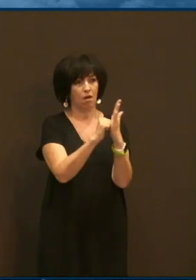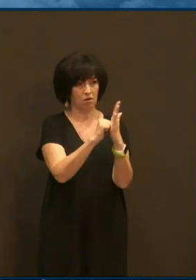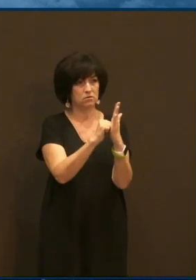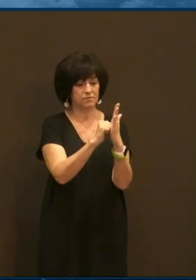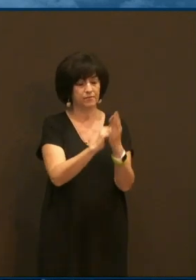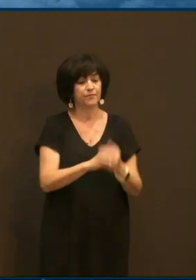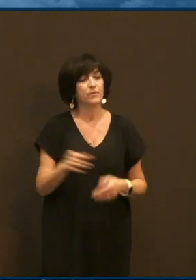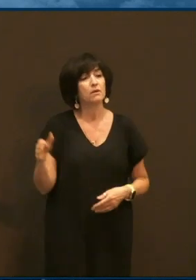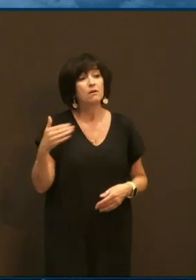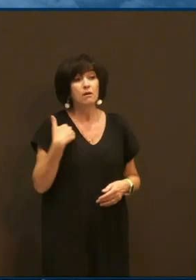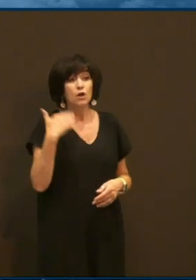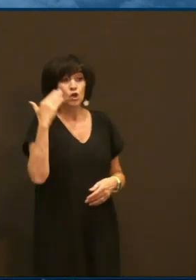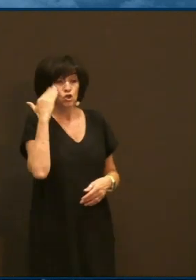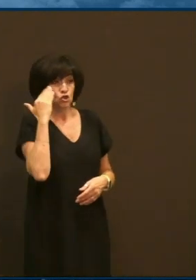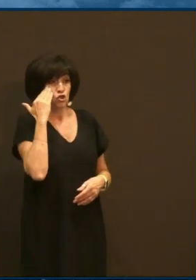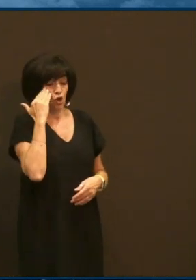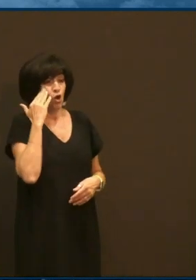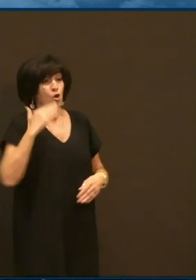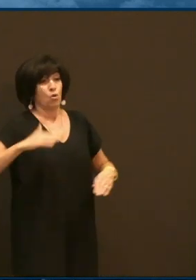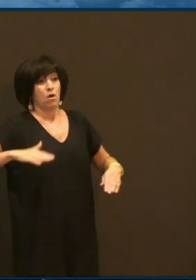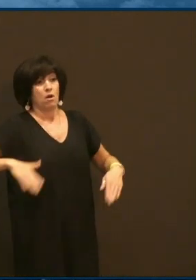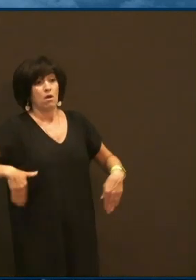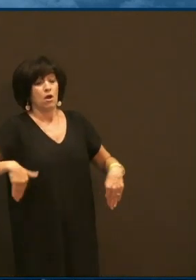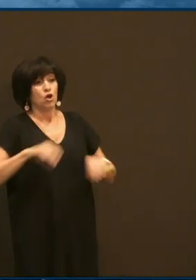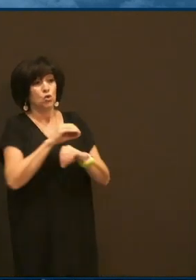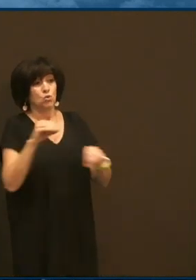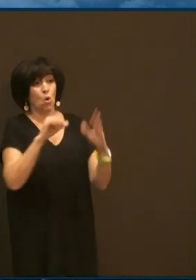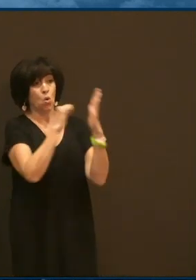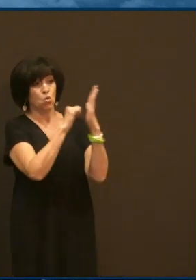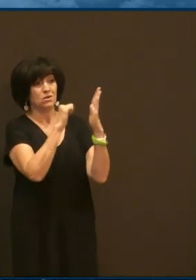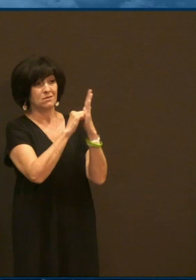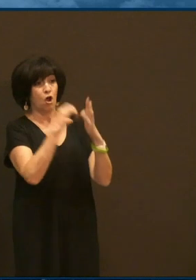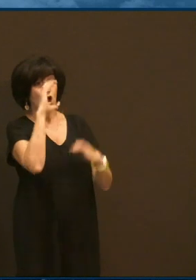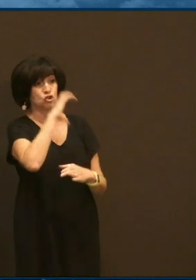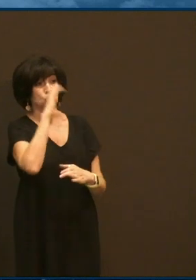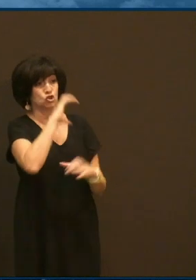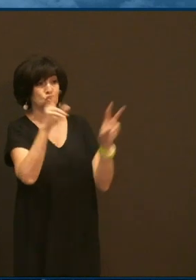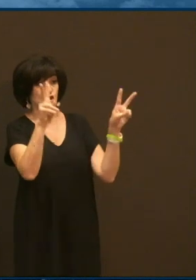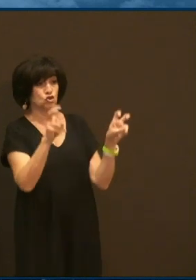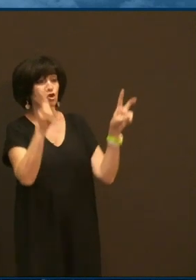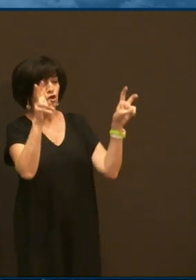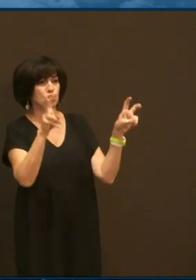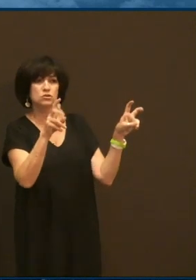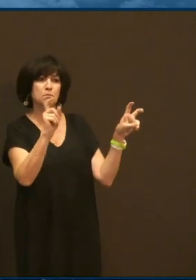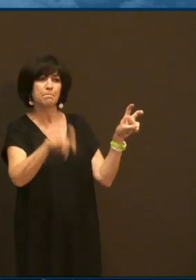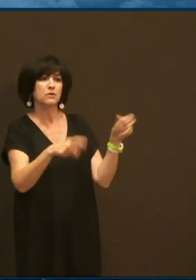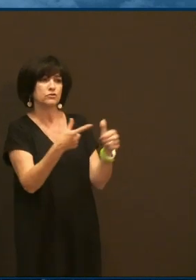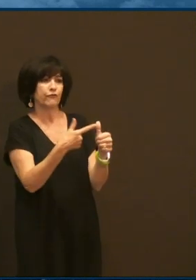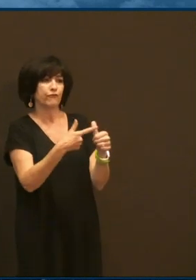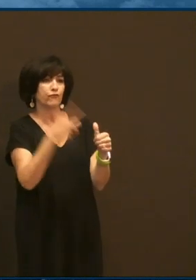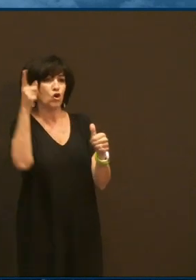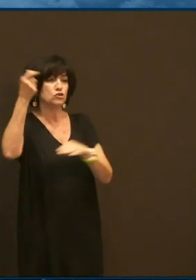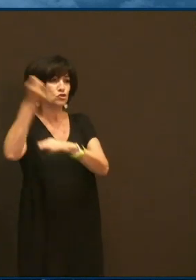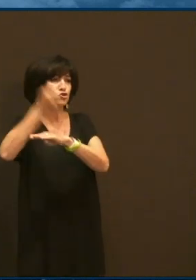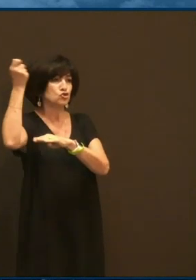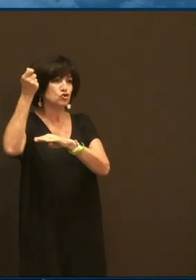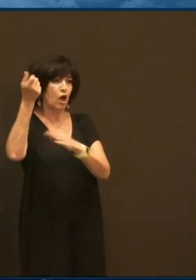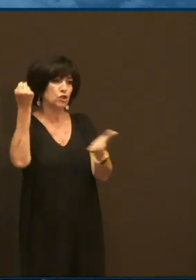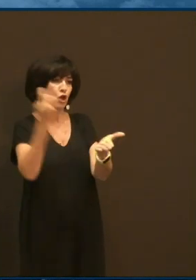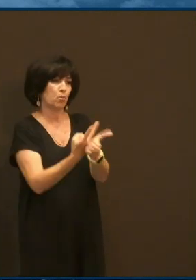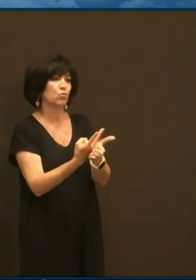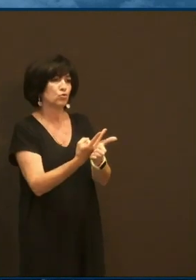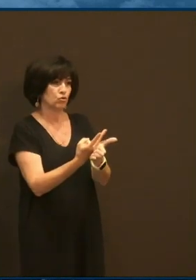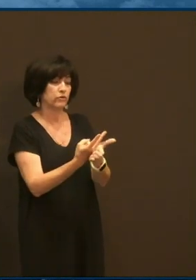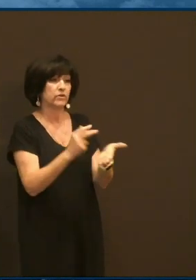search, that they have to be approved by a judge. And so the local police agency would have to go to the judge and